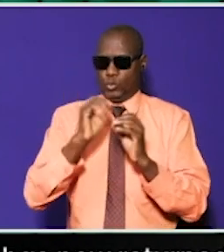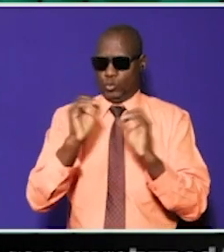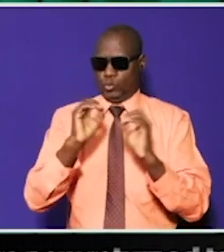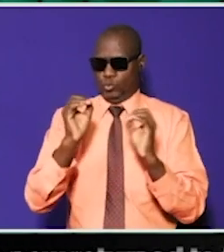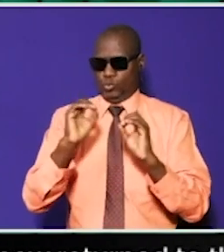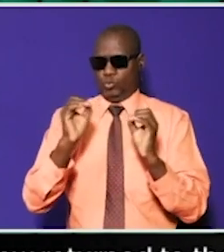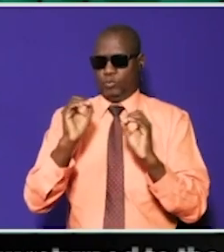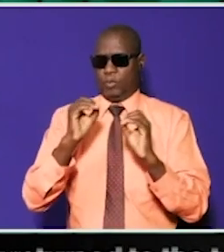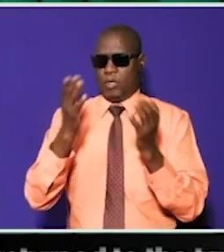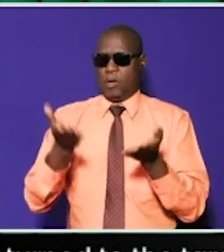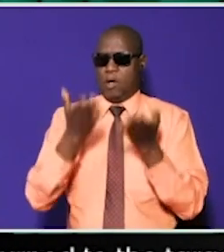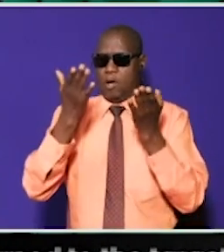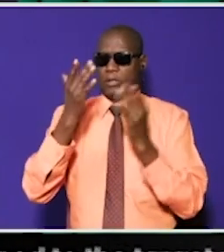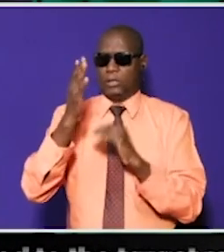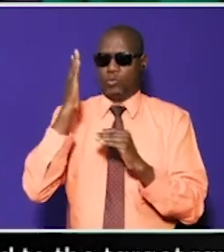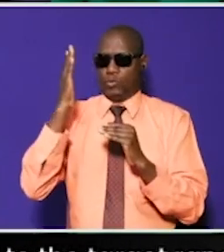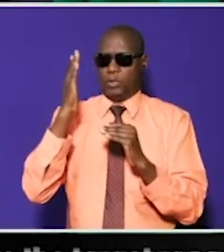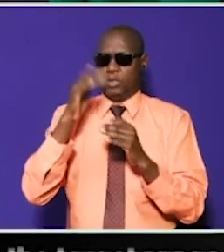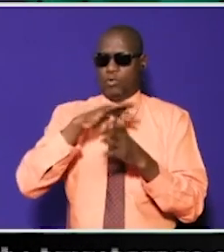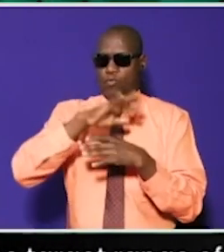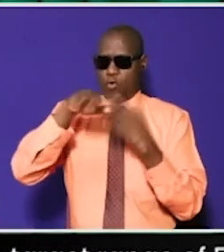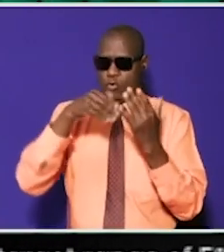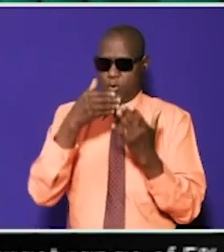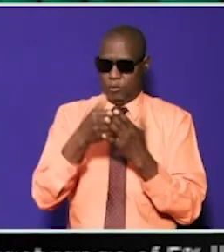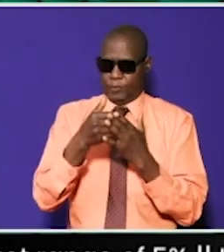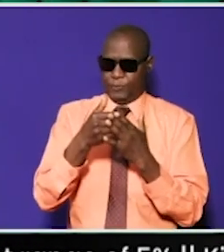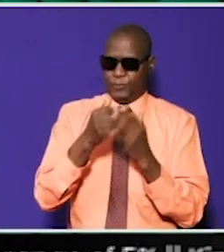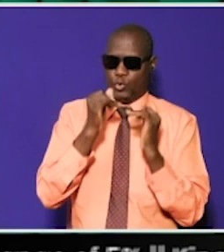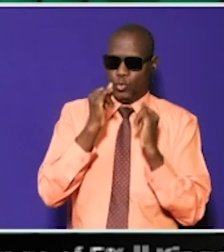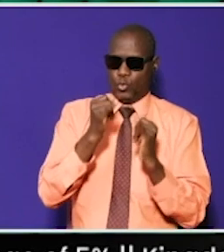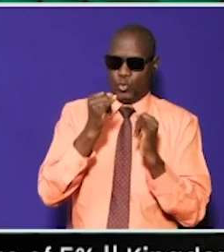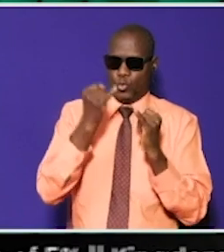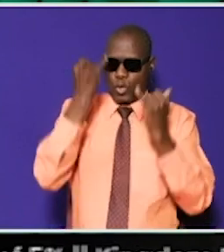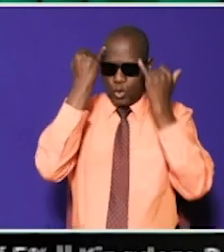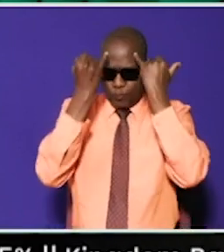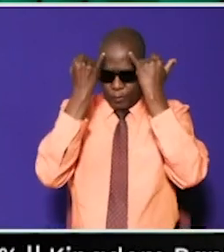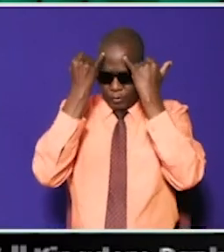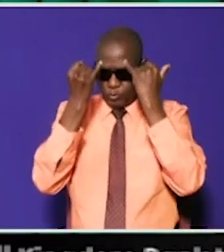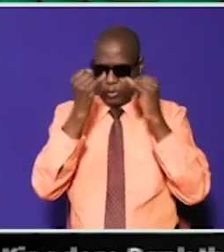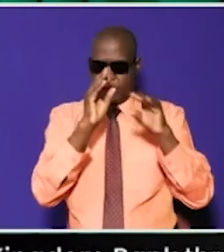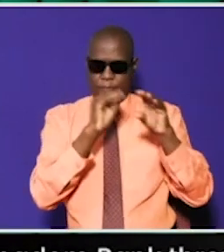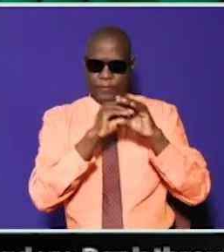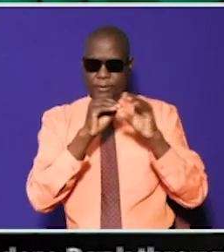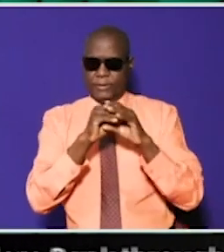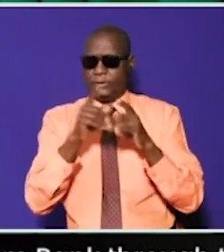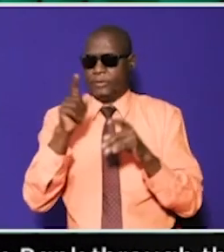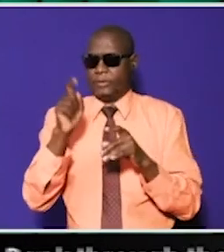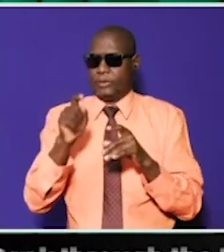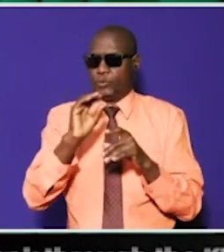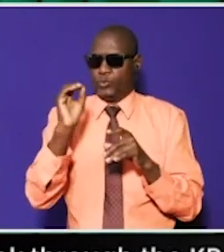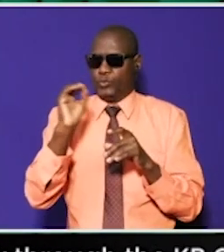transparency overall. With this new innovation, investors no longer need to physically